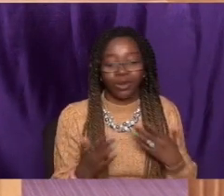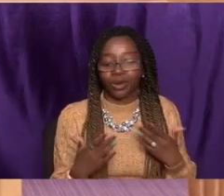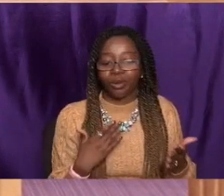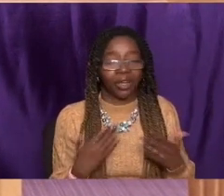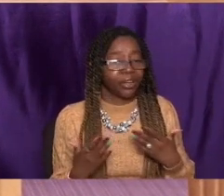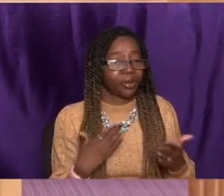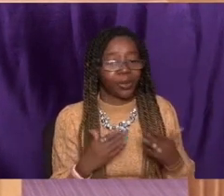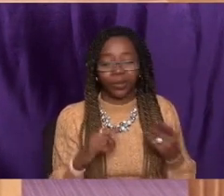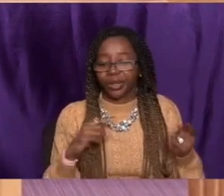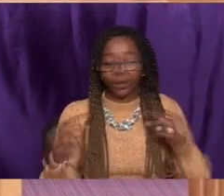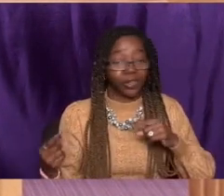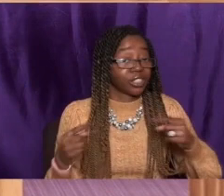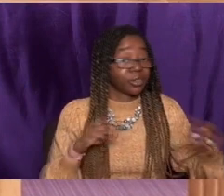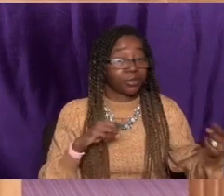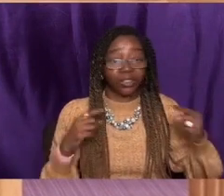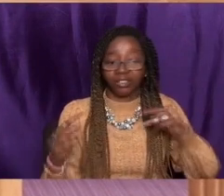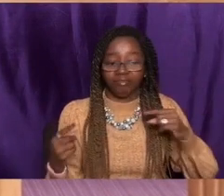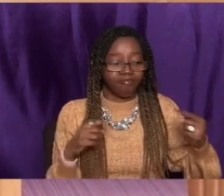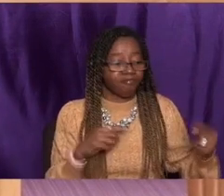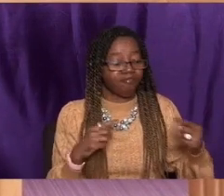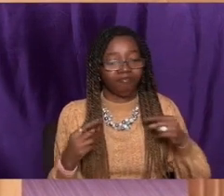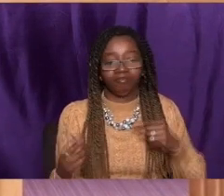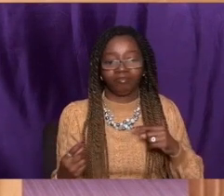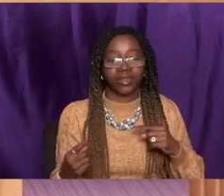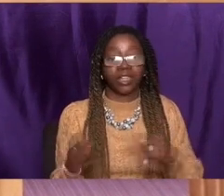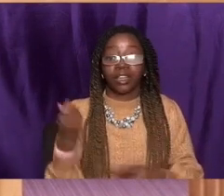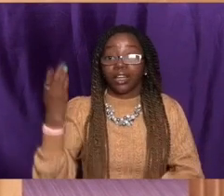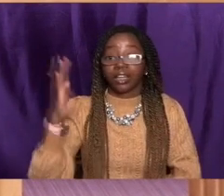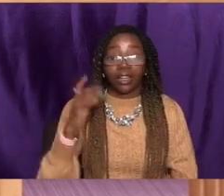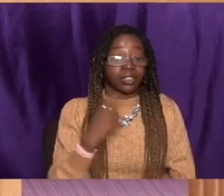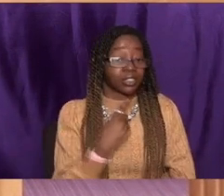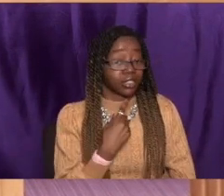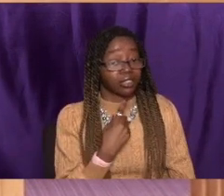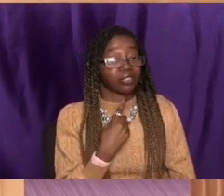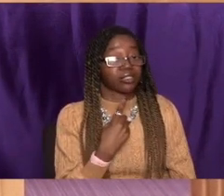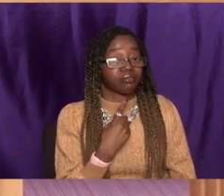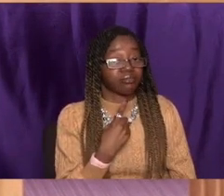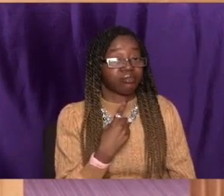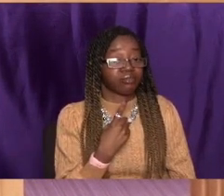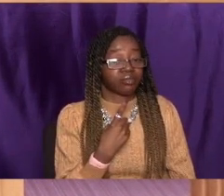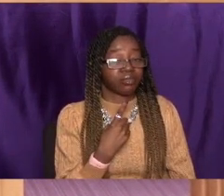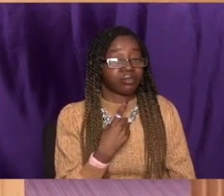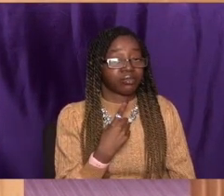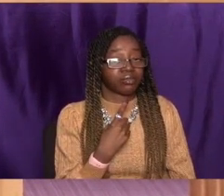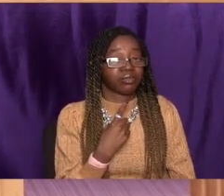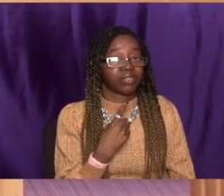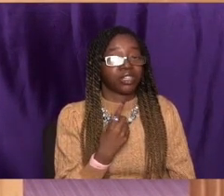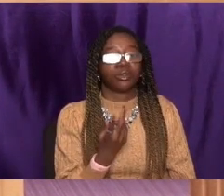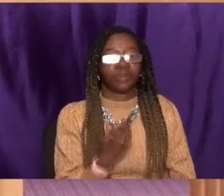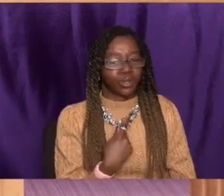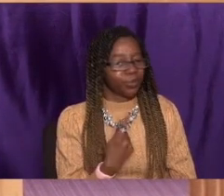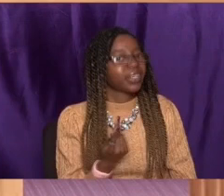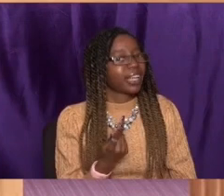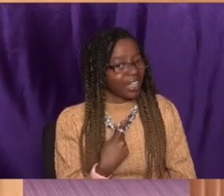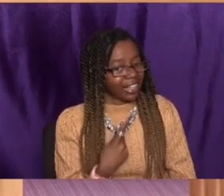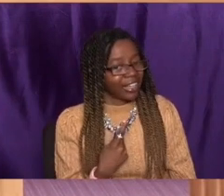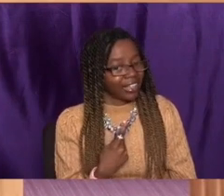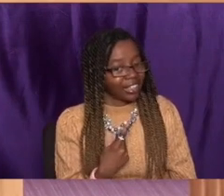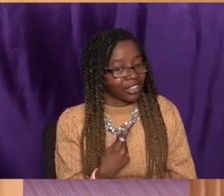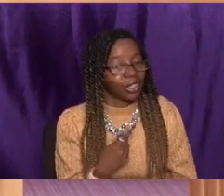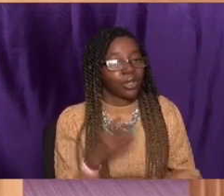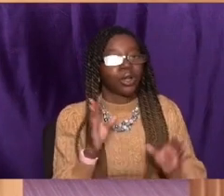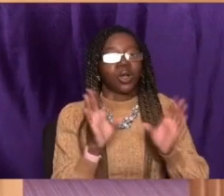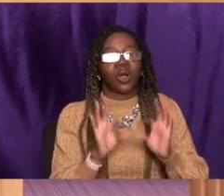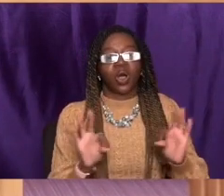we're wrestling with, he says, you and I are